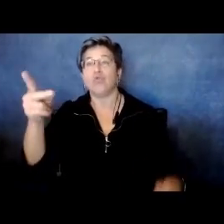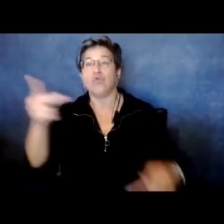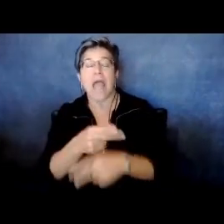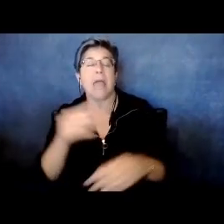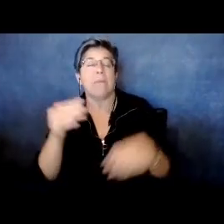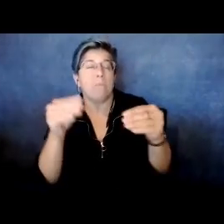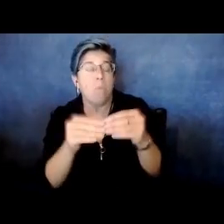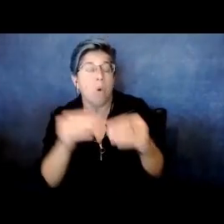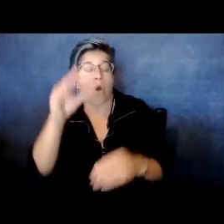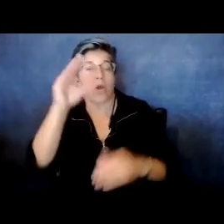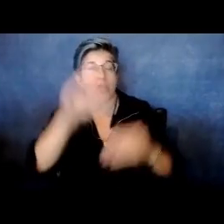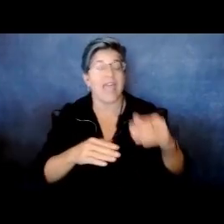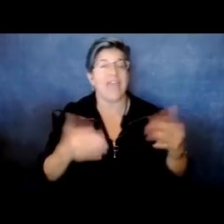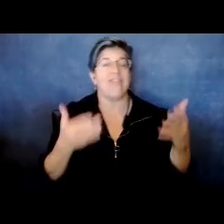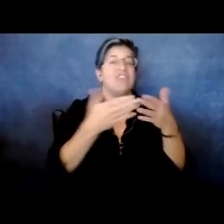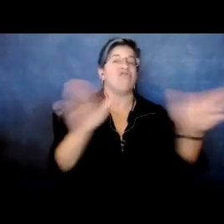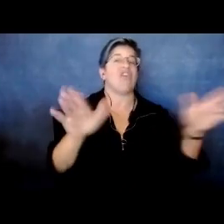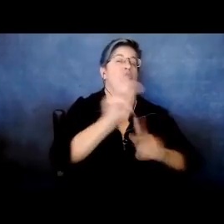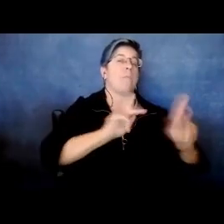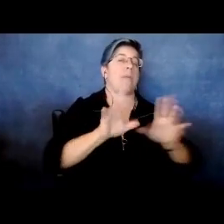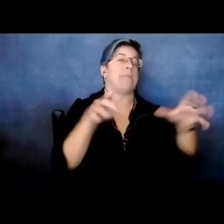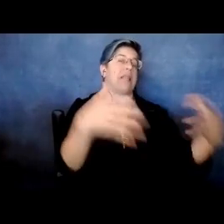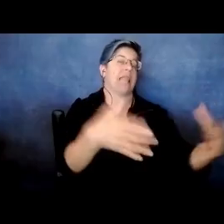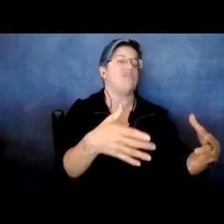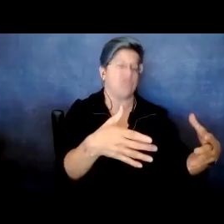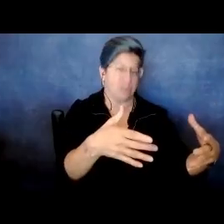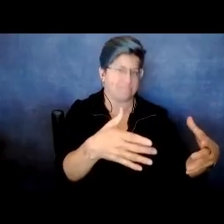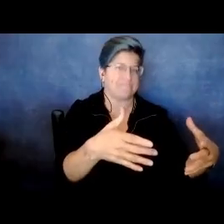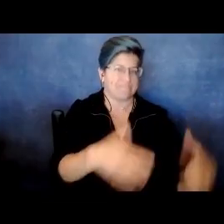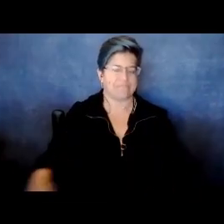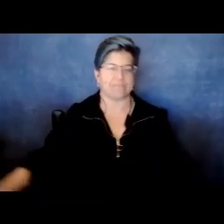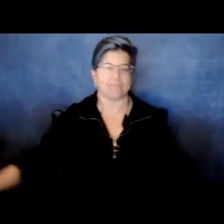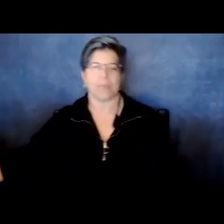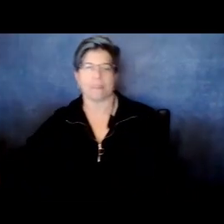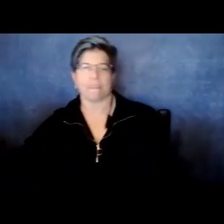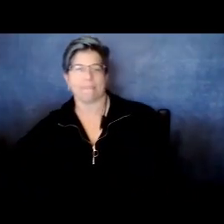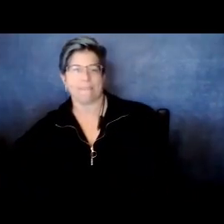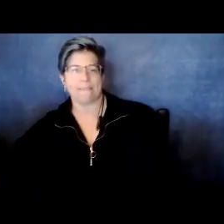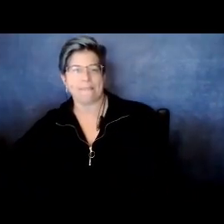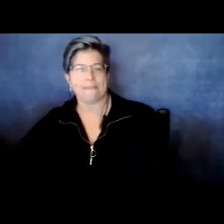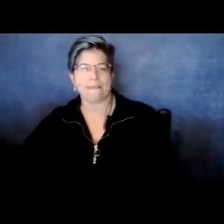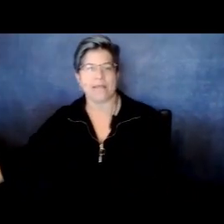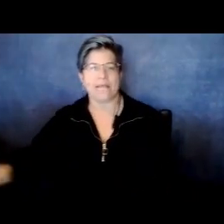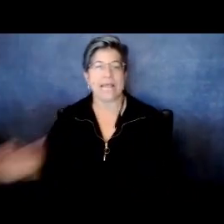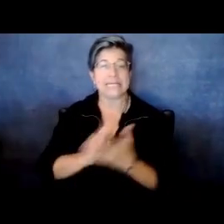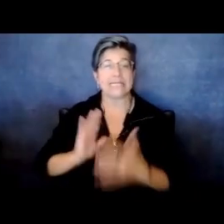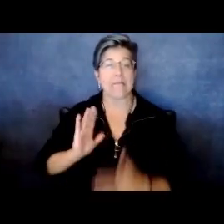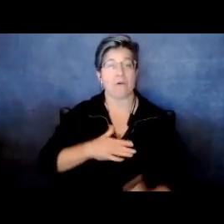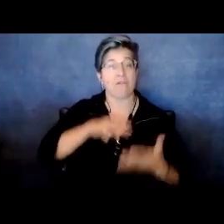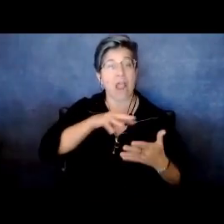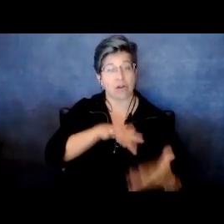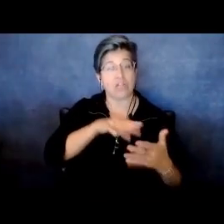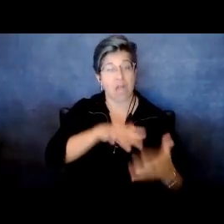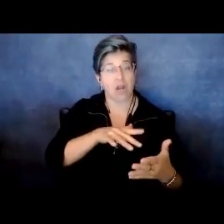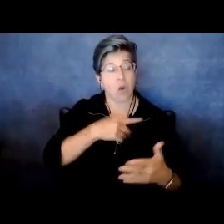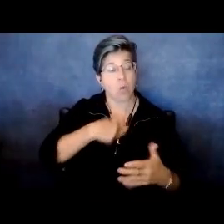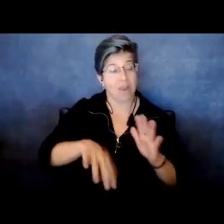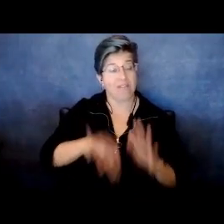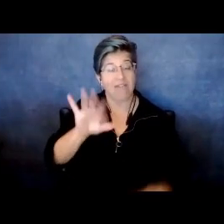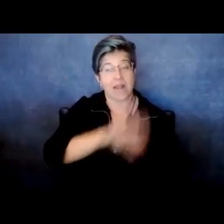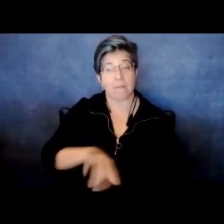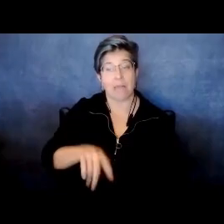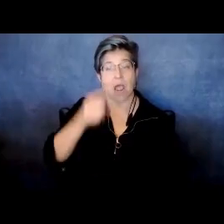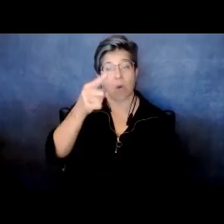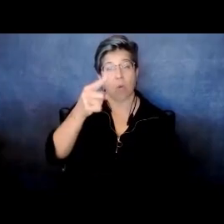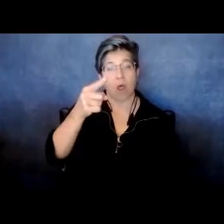than the population-based estimates. And in some of our studies, we have found about 1